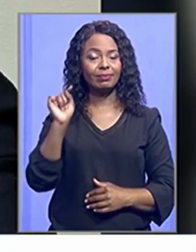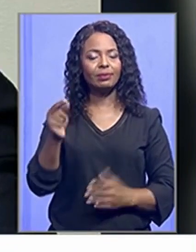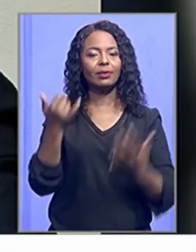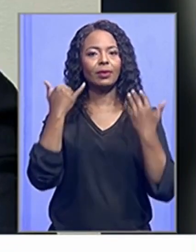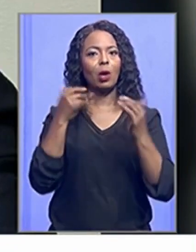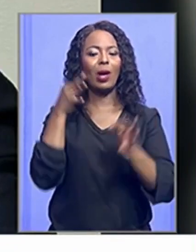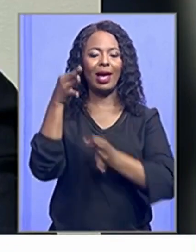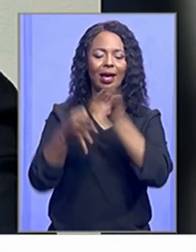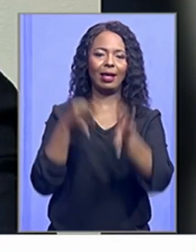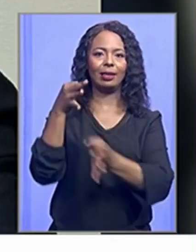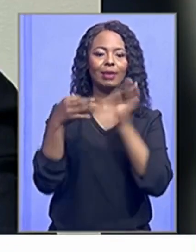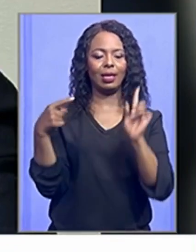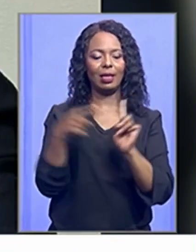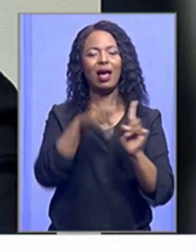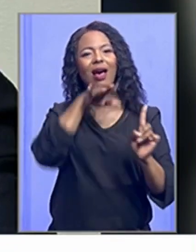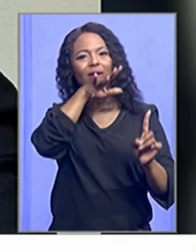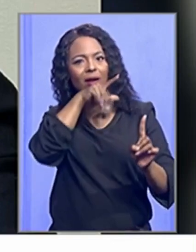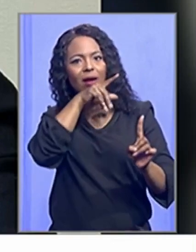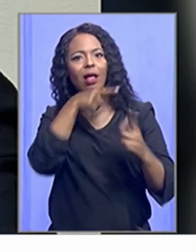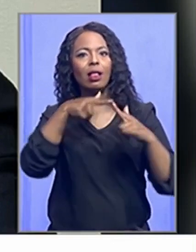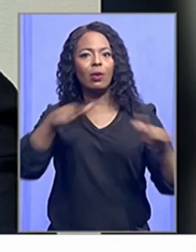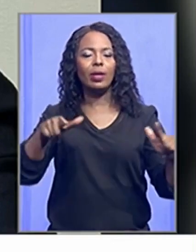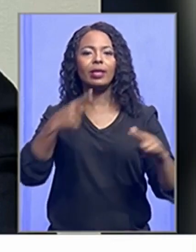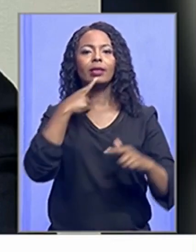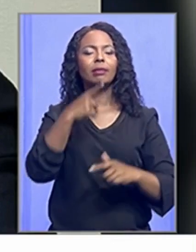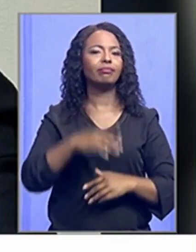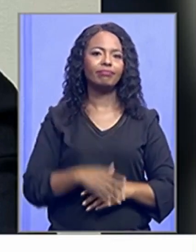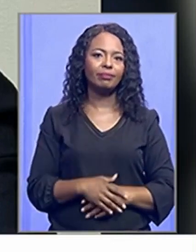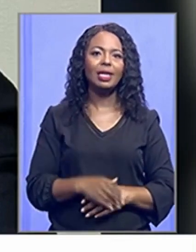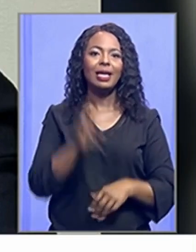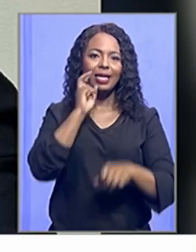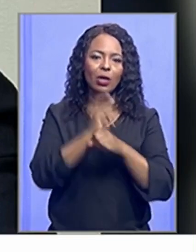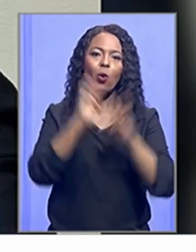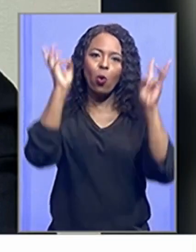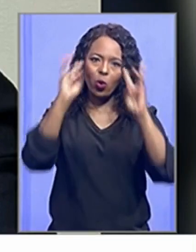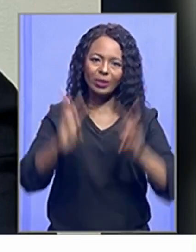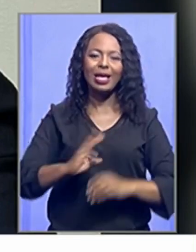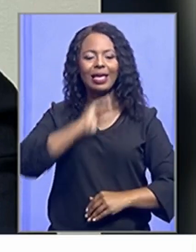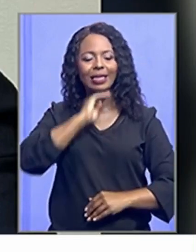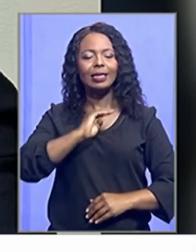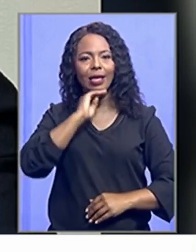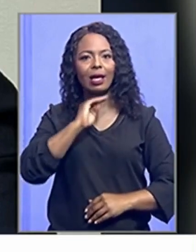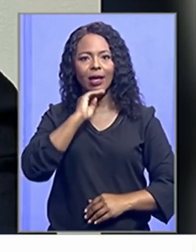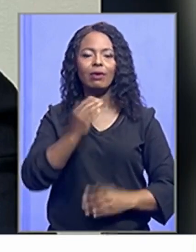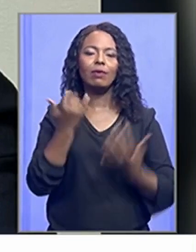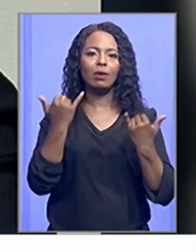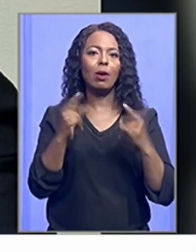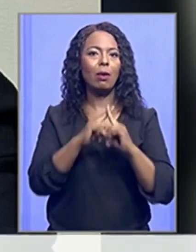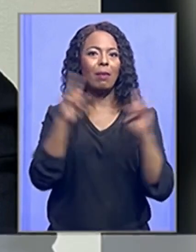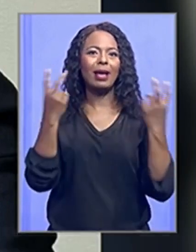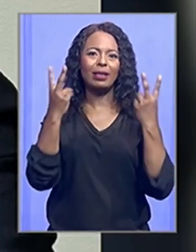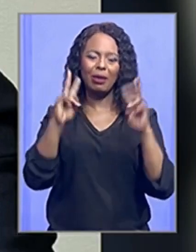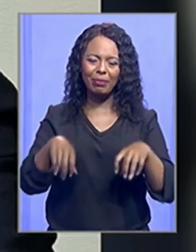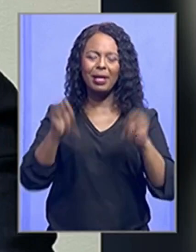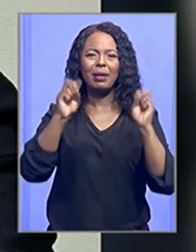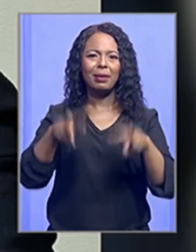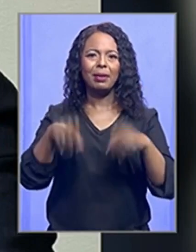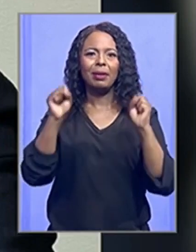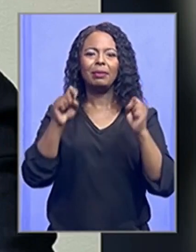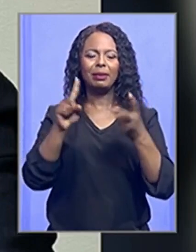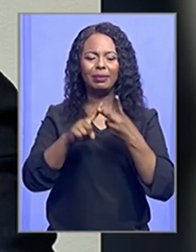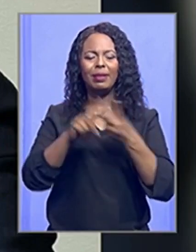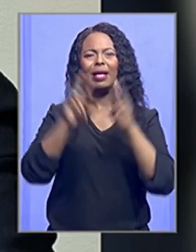o hlalosa ha o hlokahala metsi a lekaneng bakeng la dijalo. Empa ka lebaka la mekgahlelo e mengata ya ho imulla phepelo